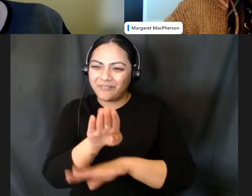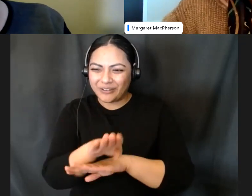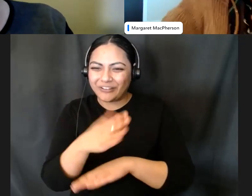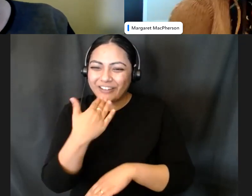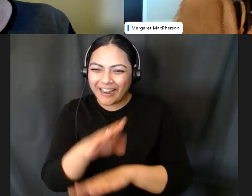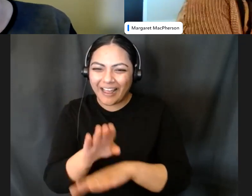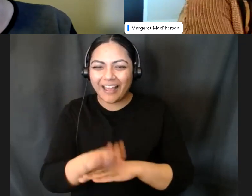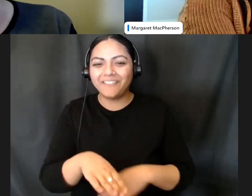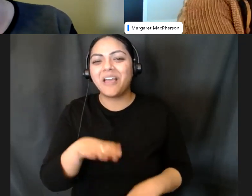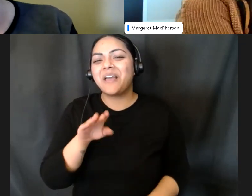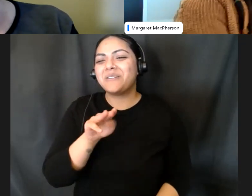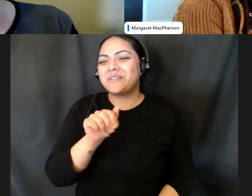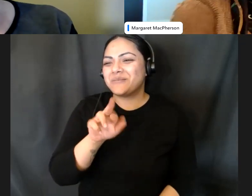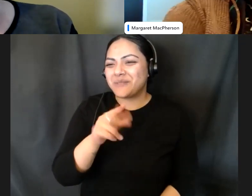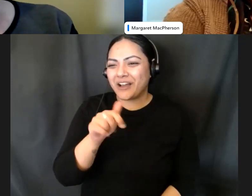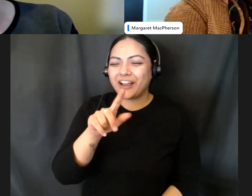afternoon.